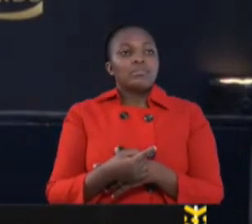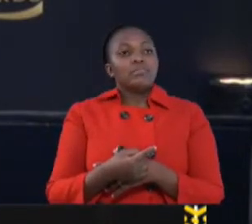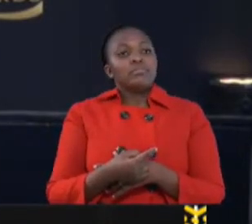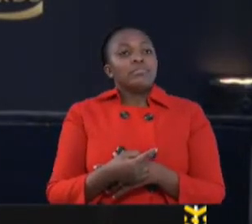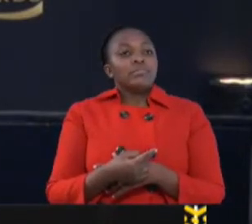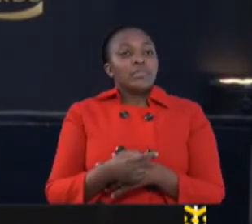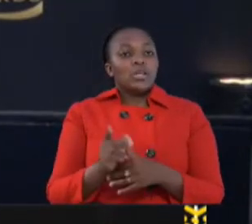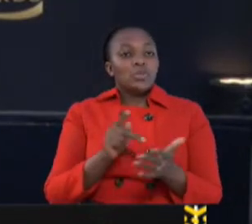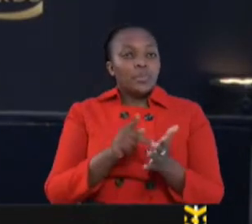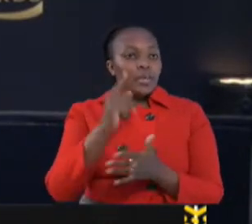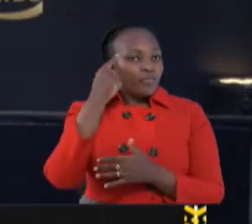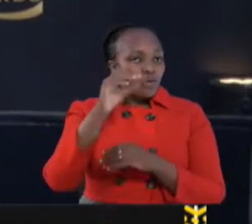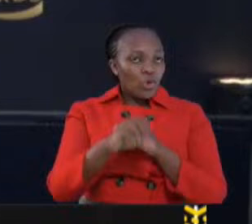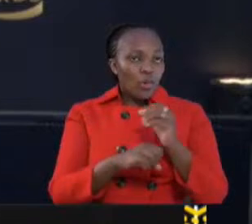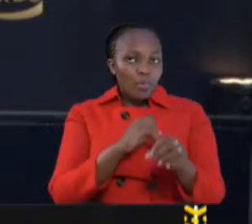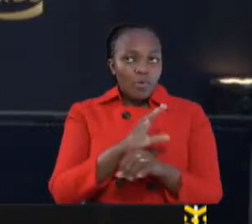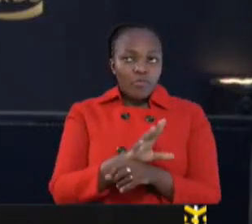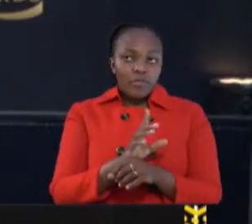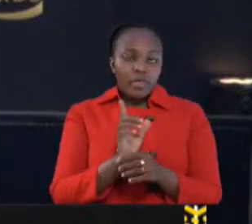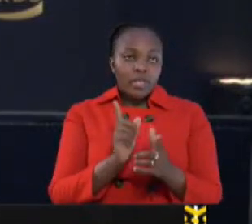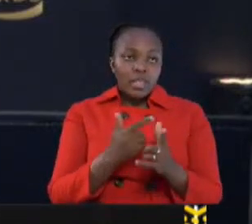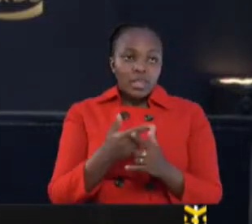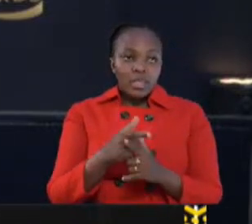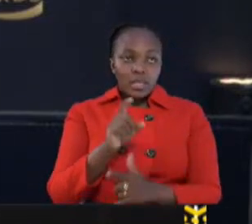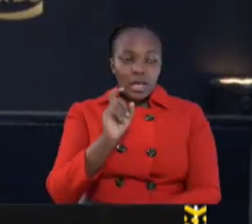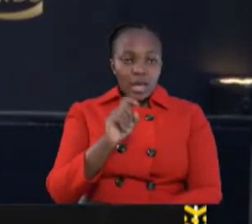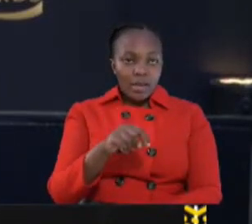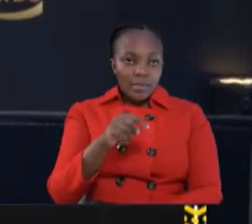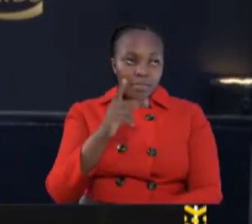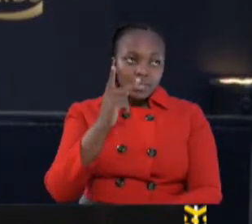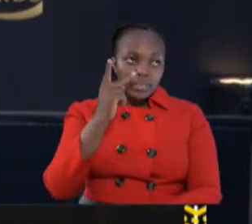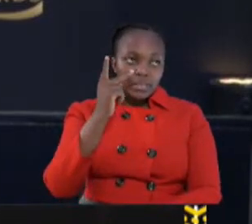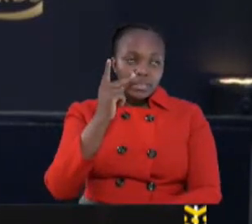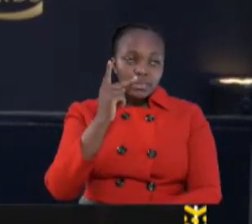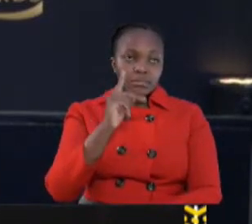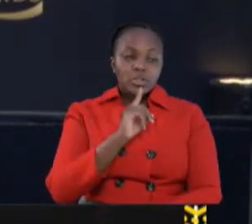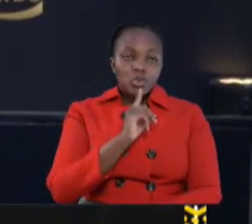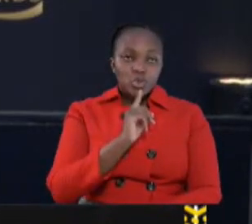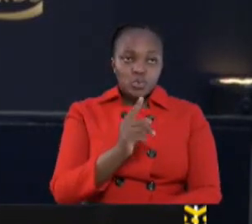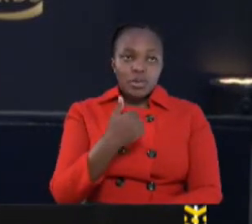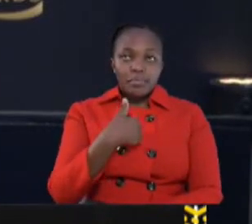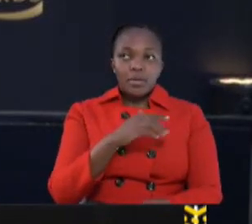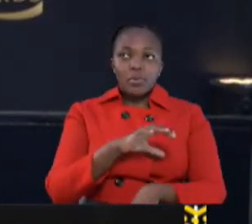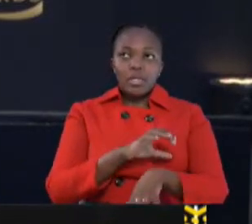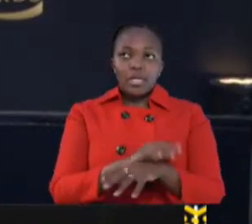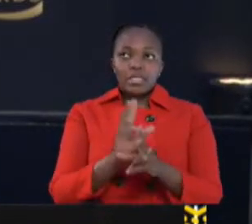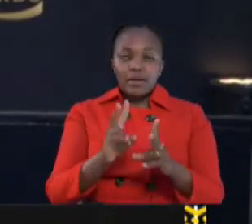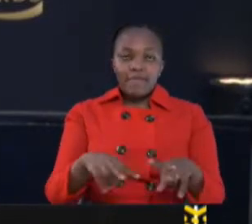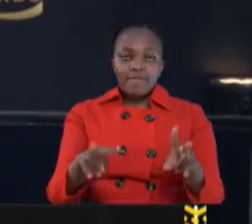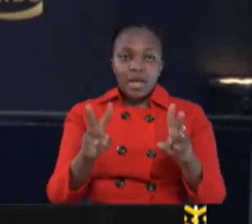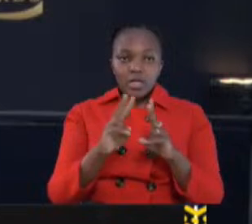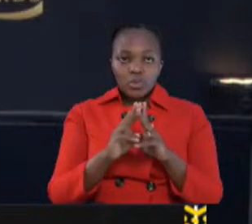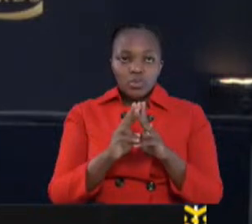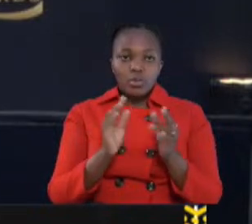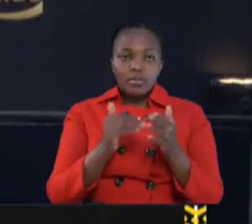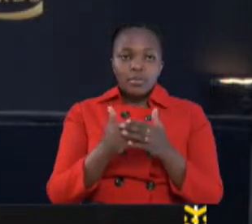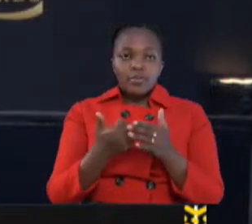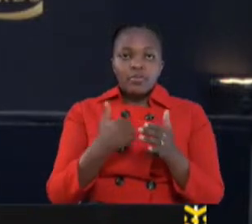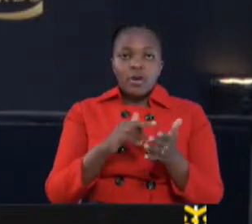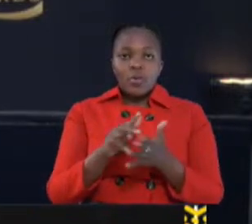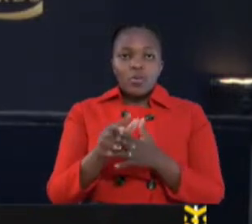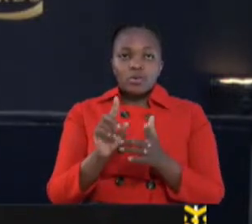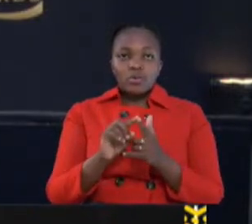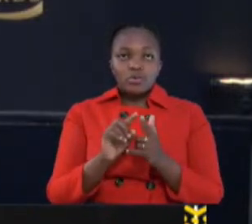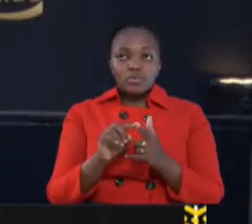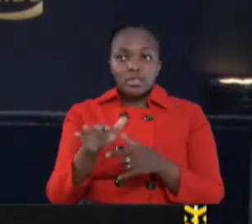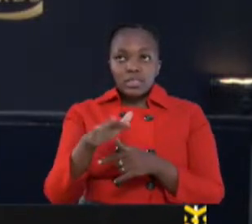for your movie, I need to, be certain that I'm going to get value if I walk into the cinema to see that